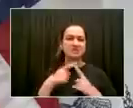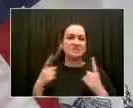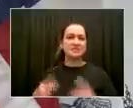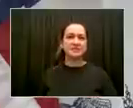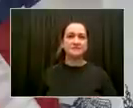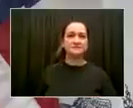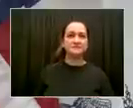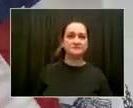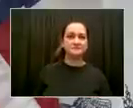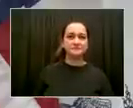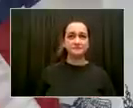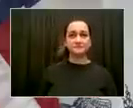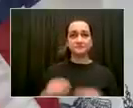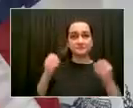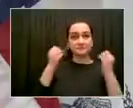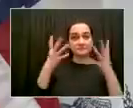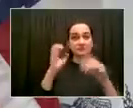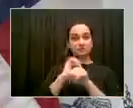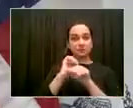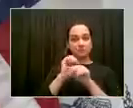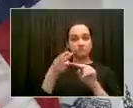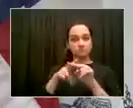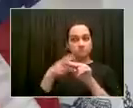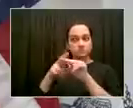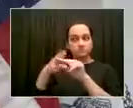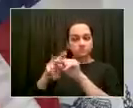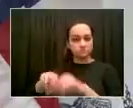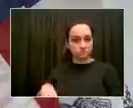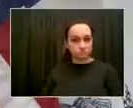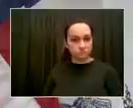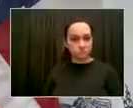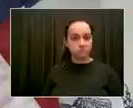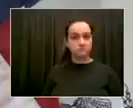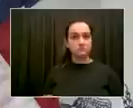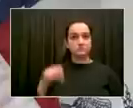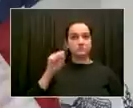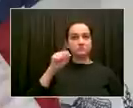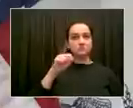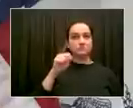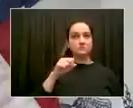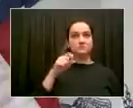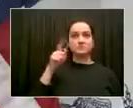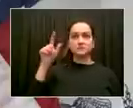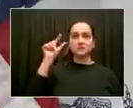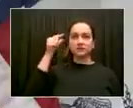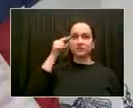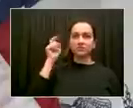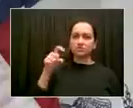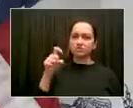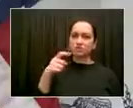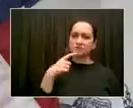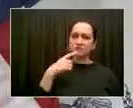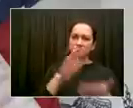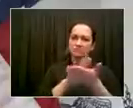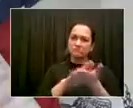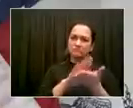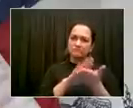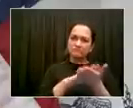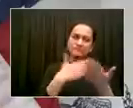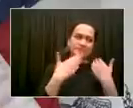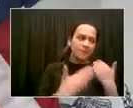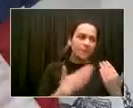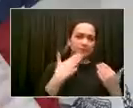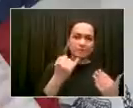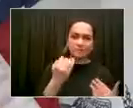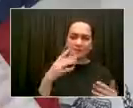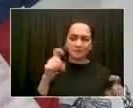City, any leader should say, thank you, that's right, we're moving forward. But to paint an apocalyptic picture, I